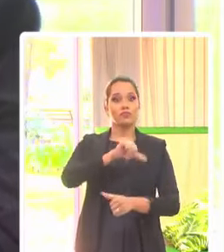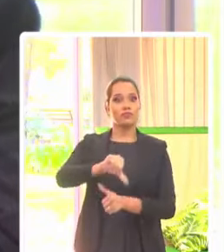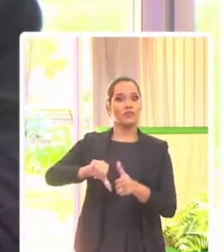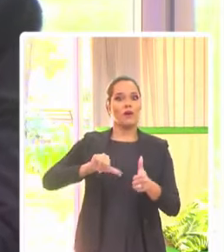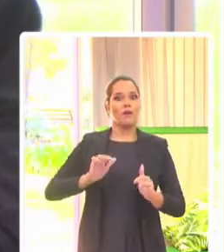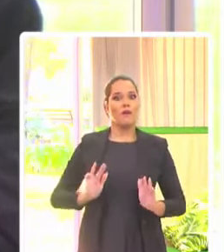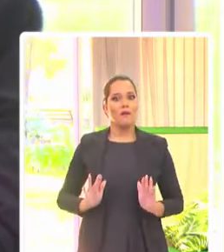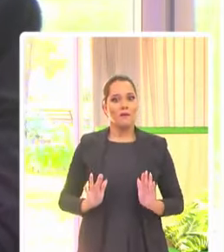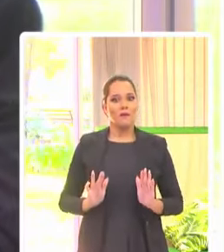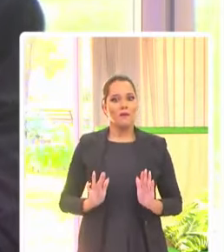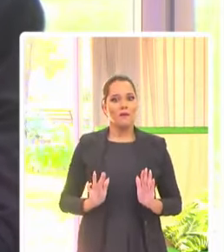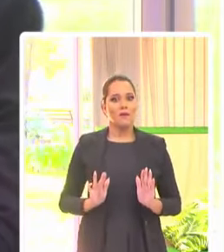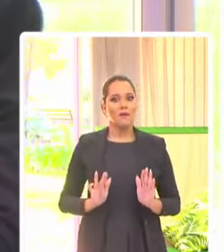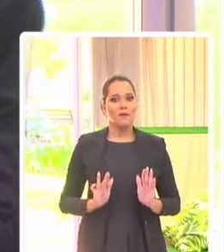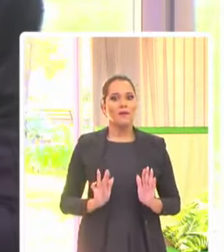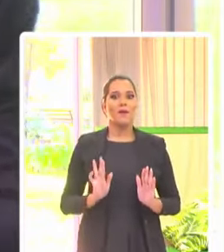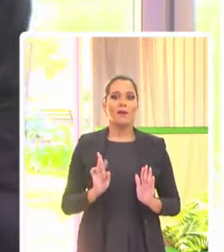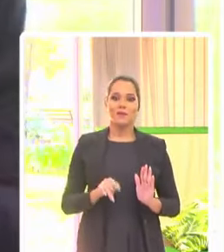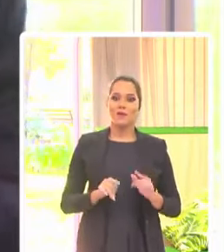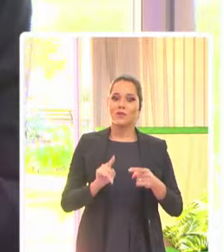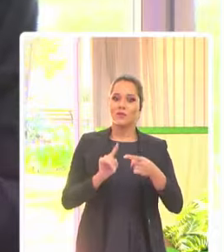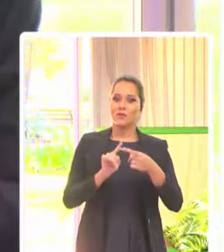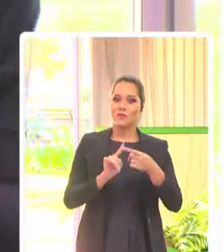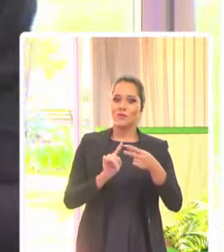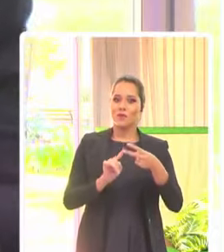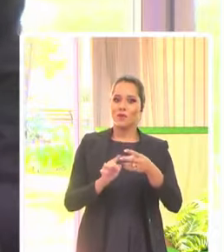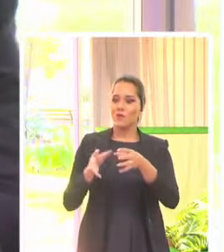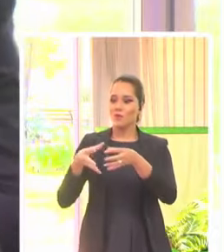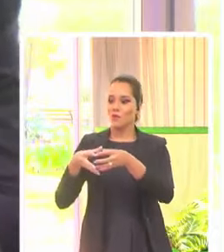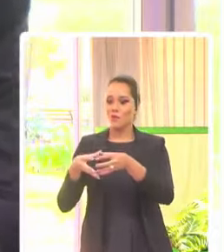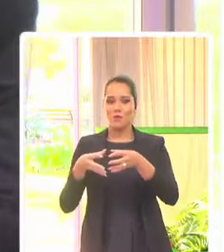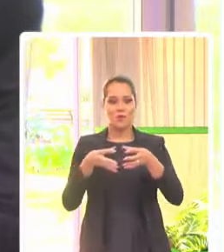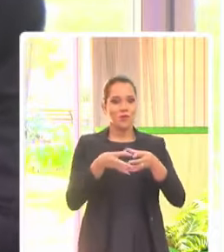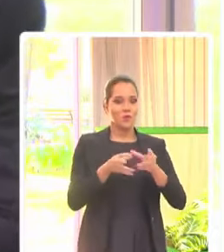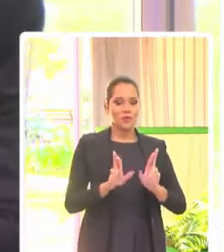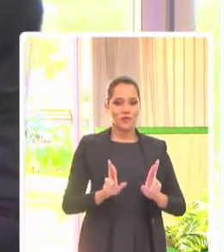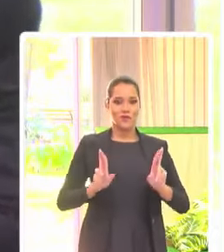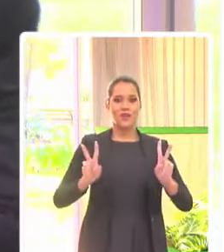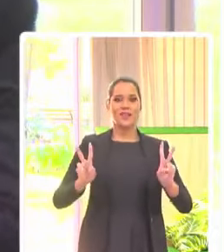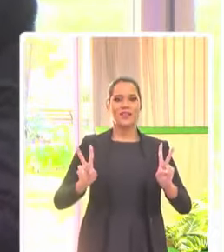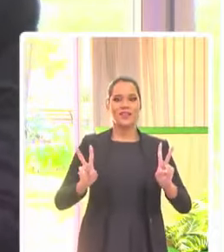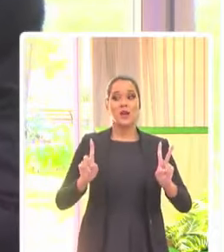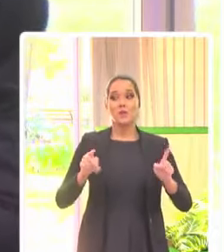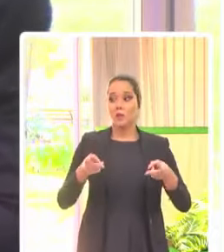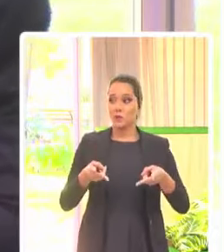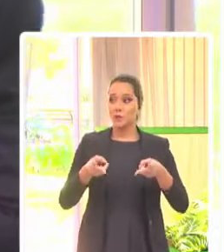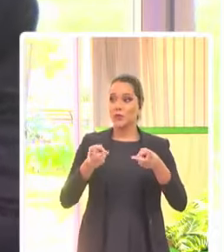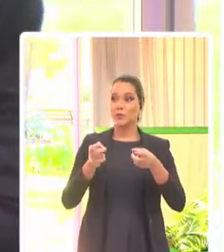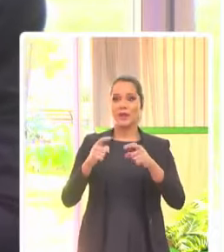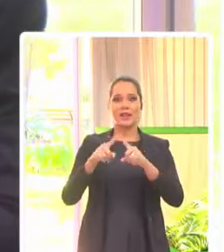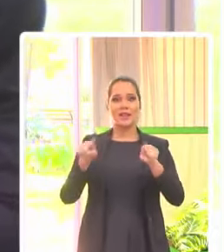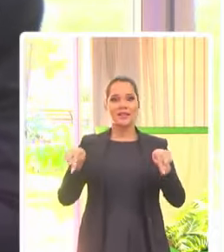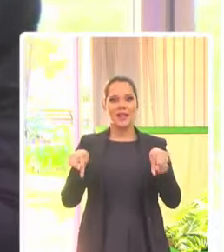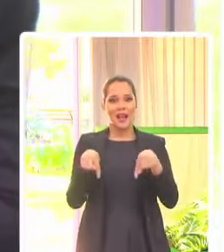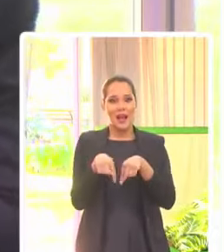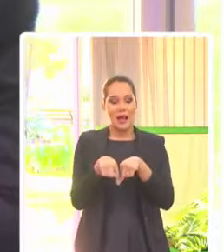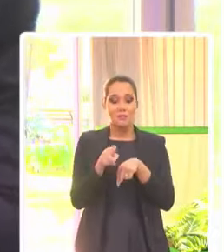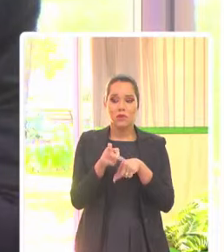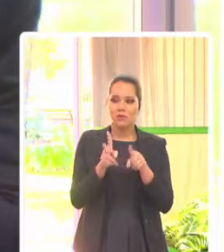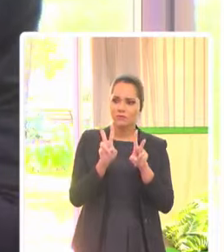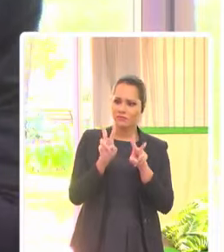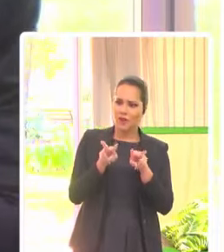There were two very different things. And I could see in the class of 40, 50 people, these 10 are not interested.